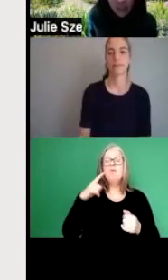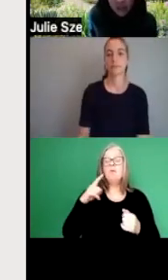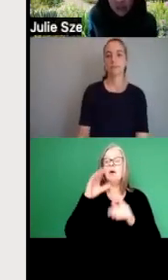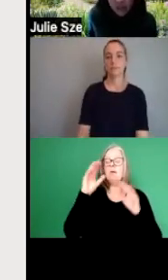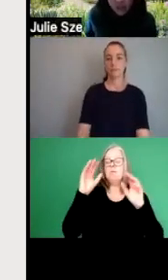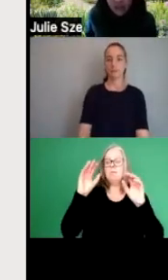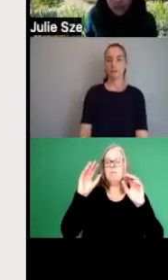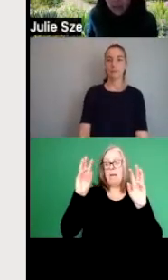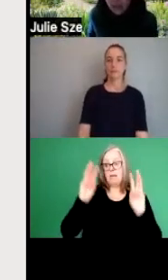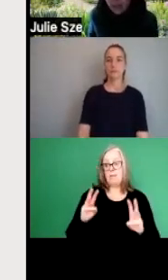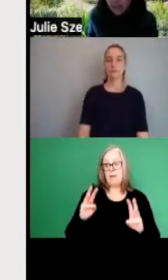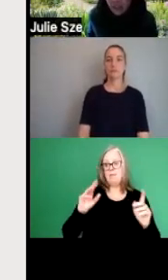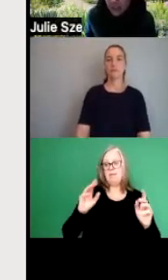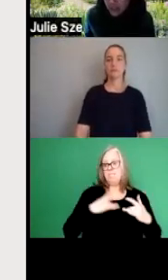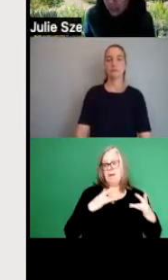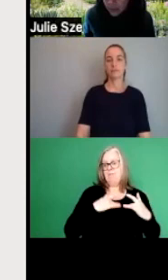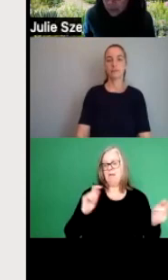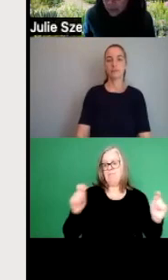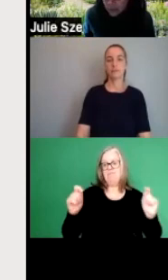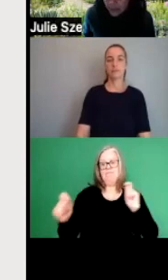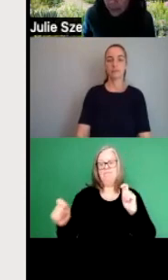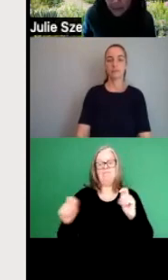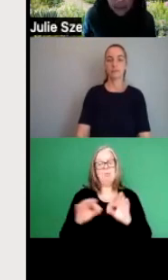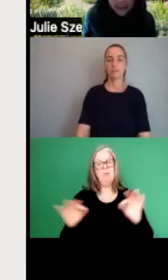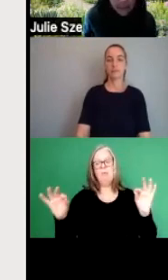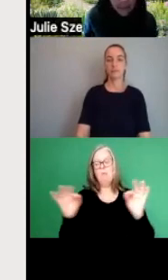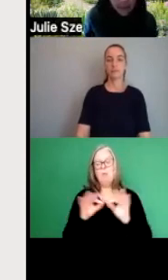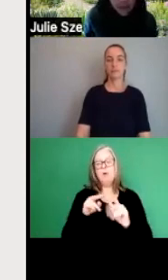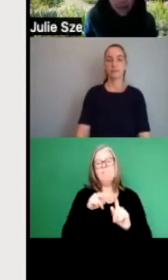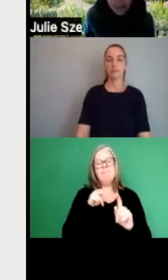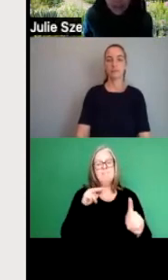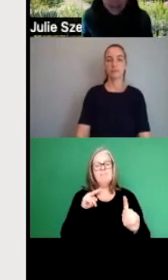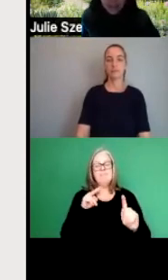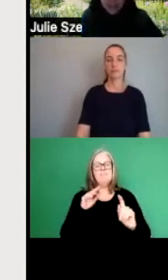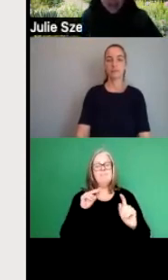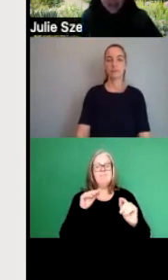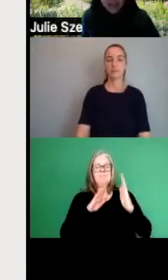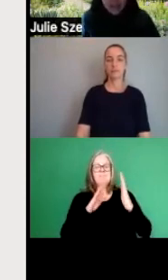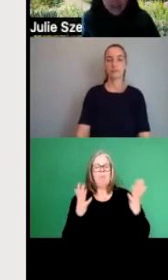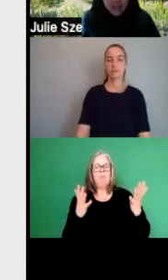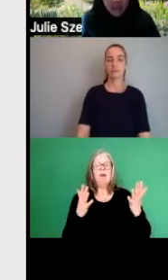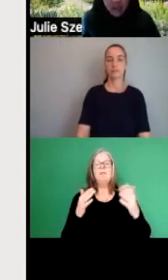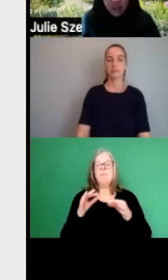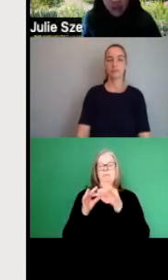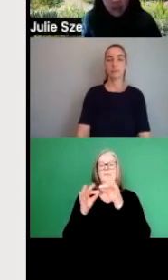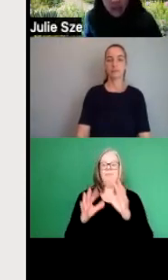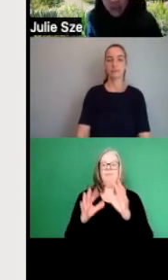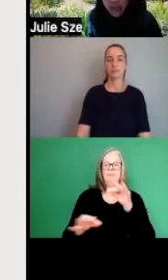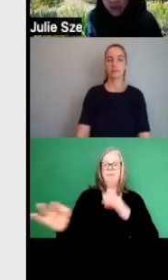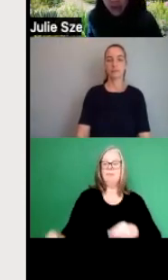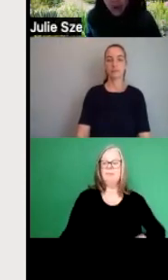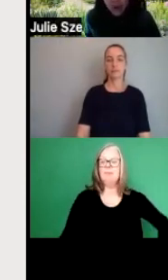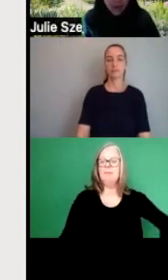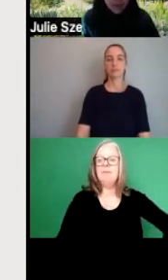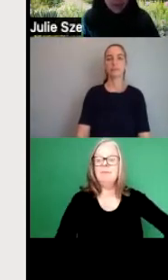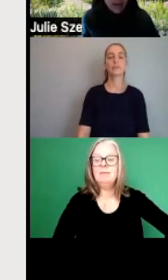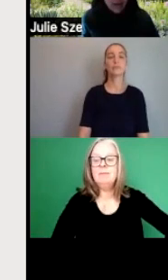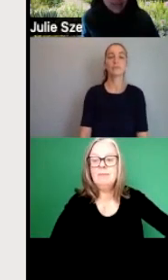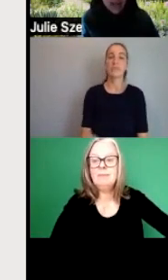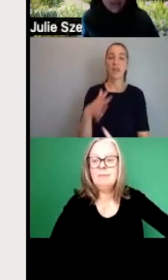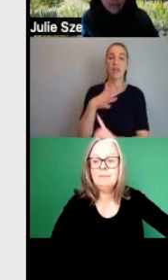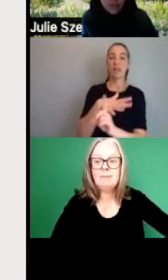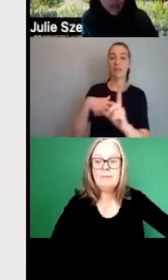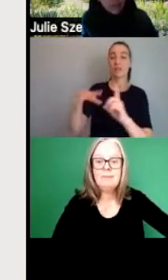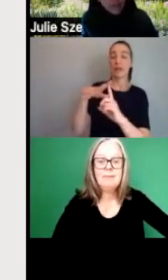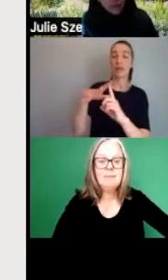transition through a critical climate justice lens? Um, environmental justice and climate justice movements matter are always, they